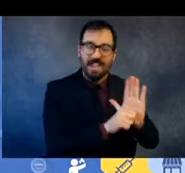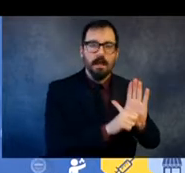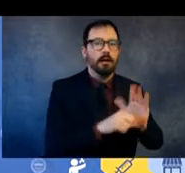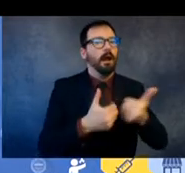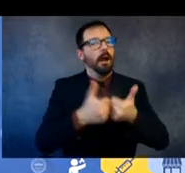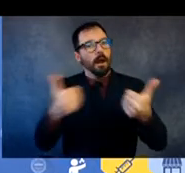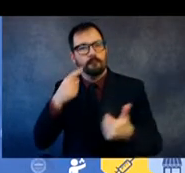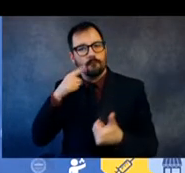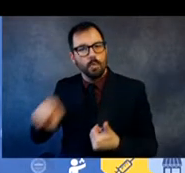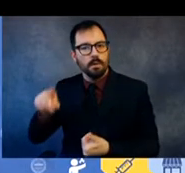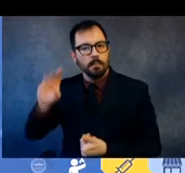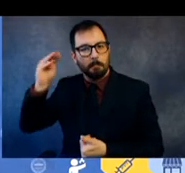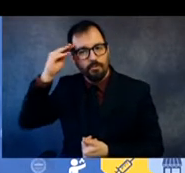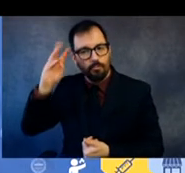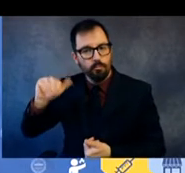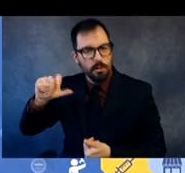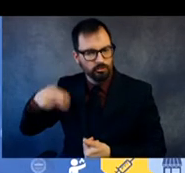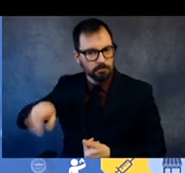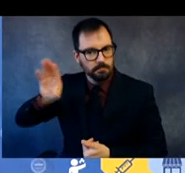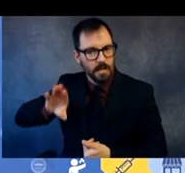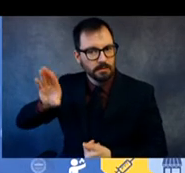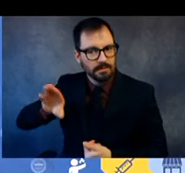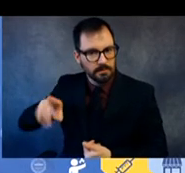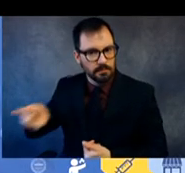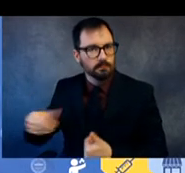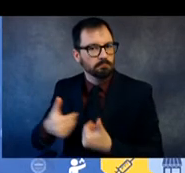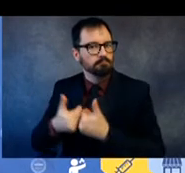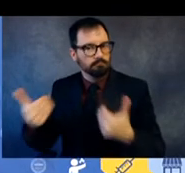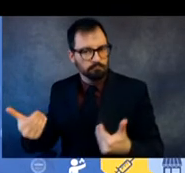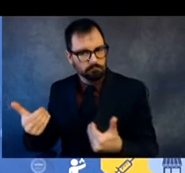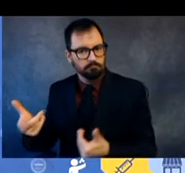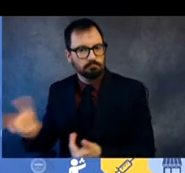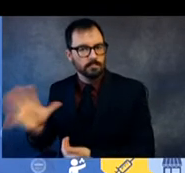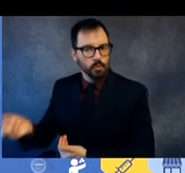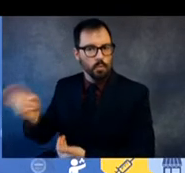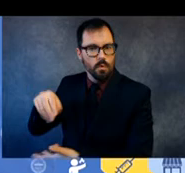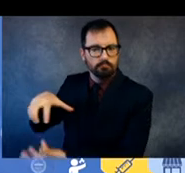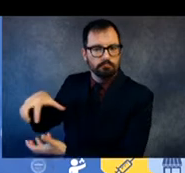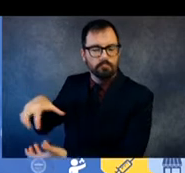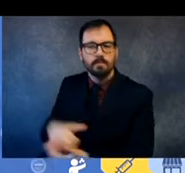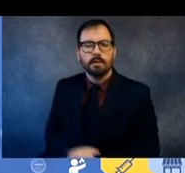I haven't counted everything up. I know what my district's getting, you know.